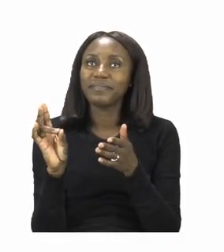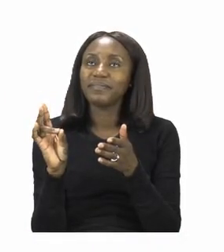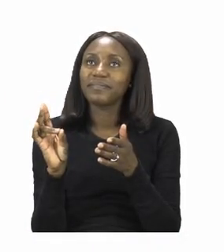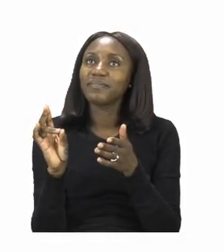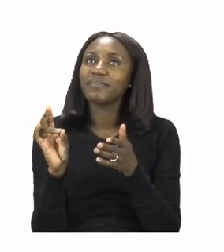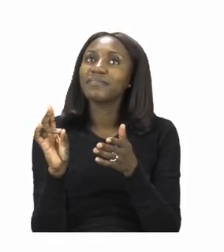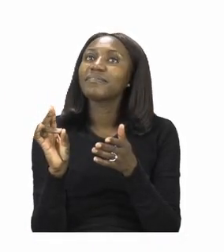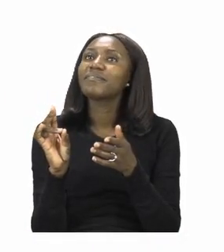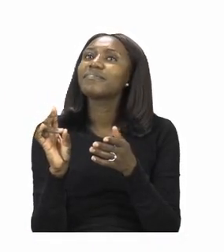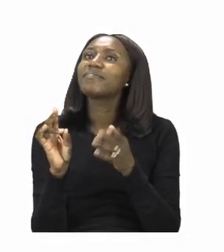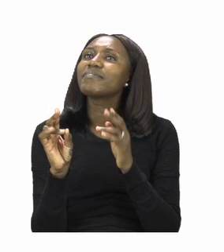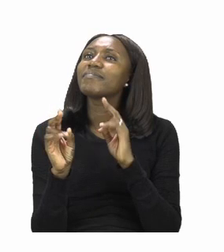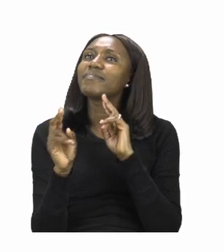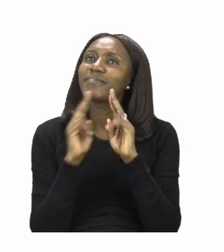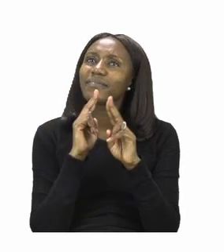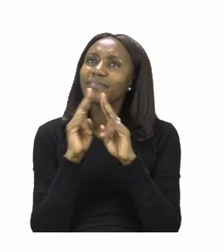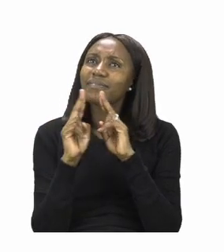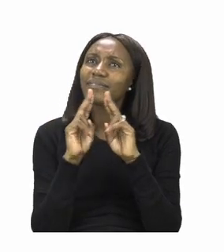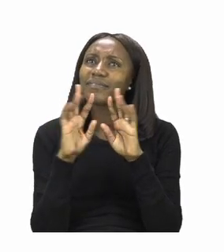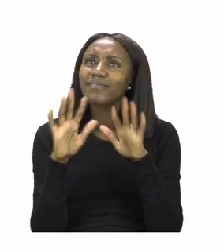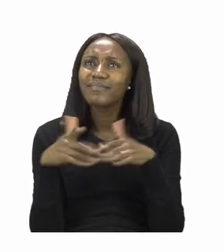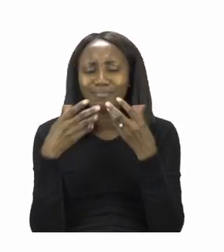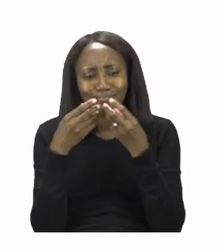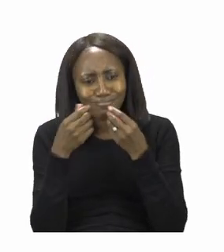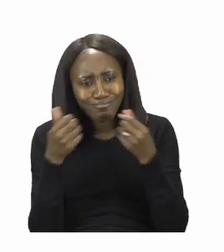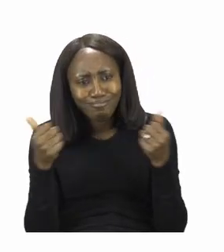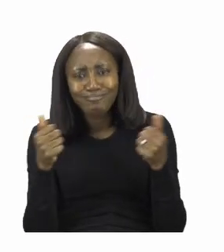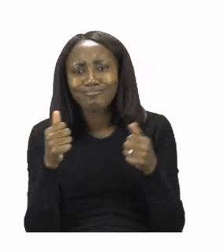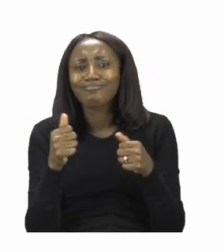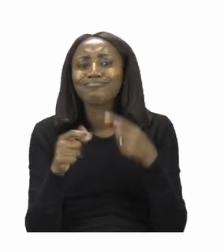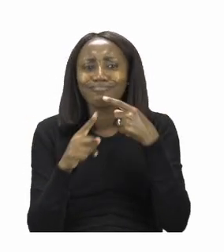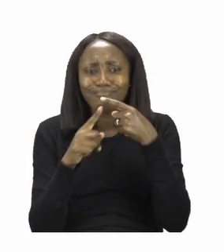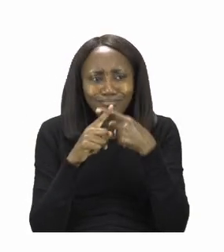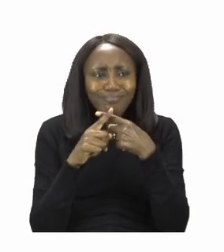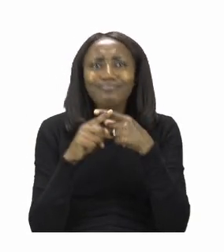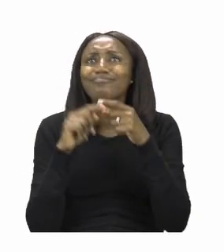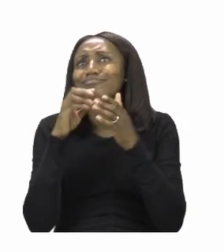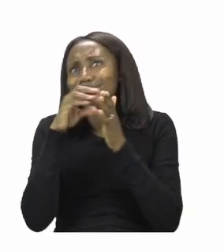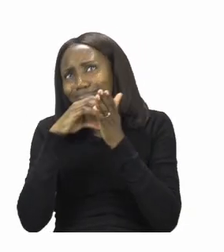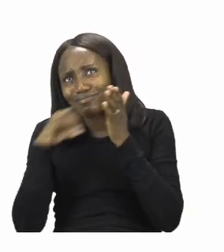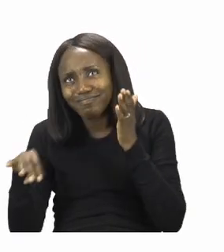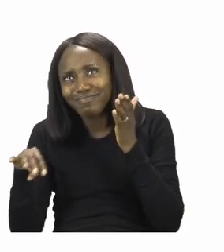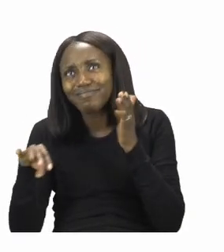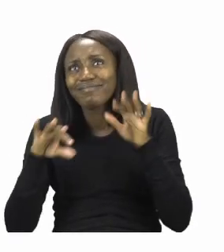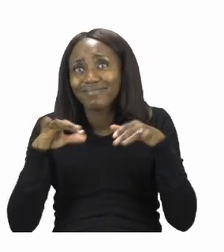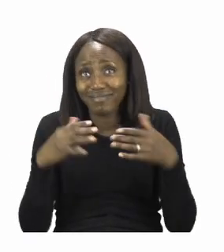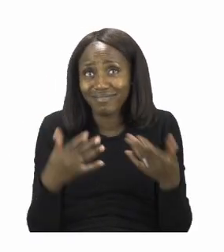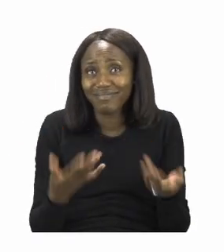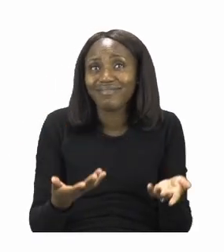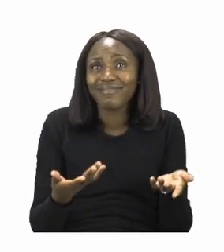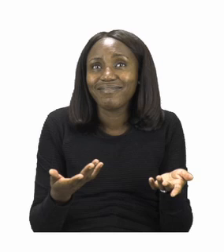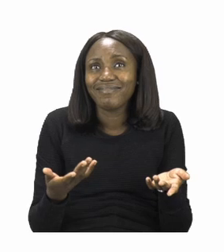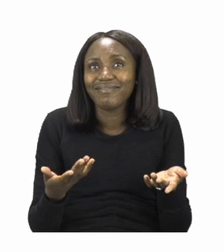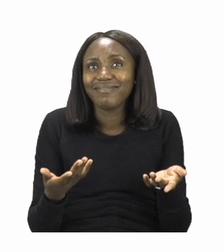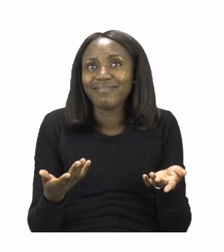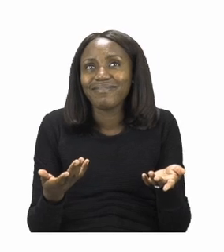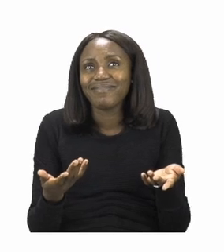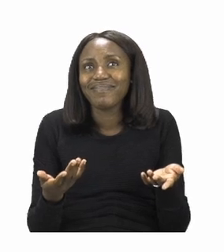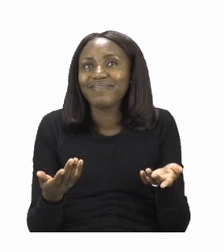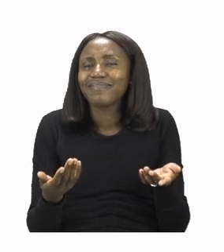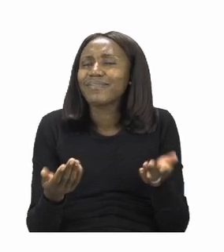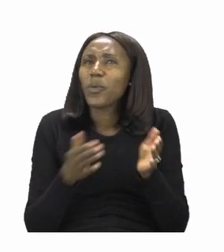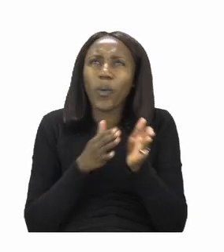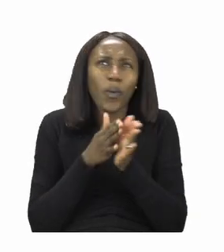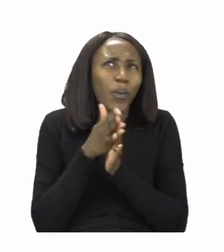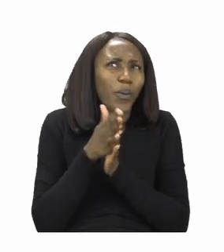are going to be doing problem-solving sums. Yay! Now, these are very interesting because